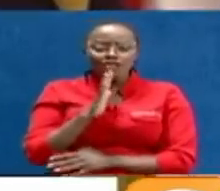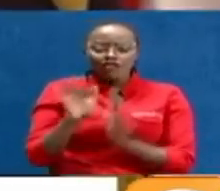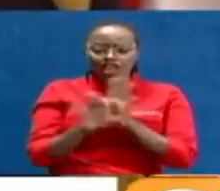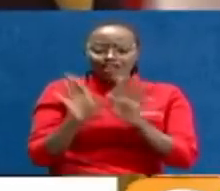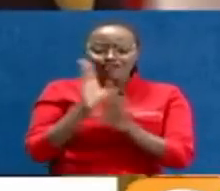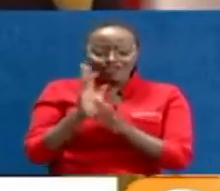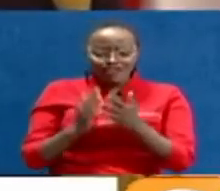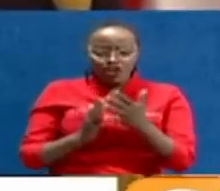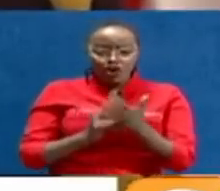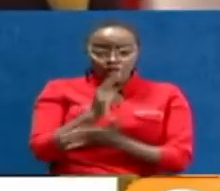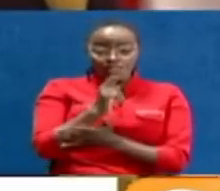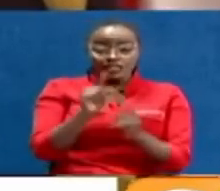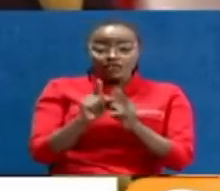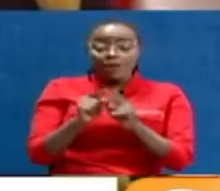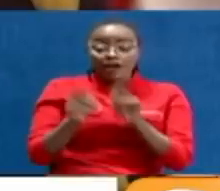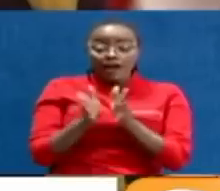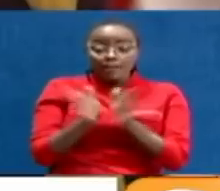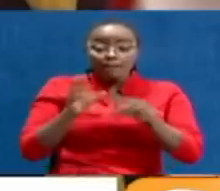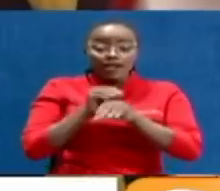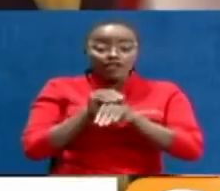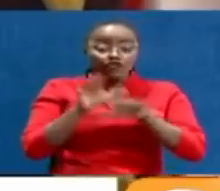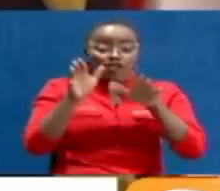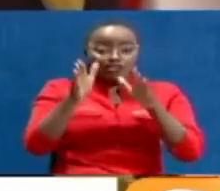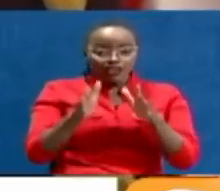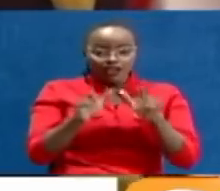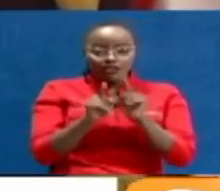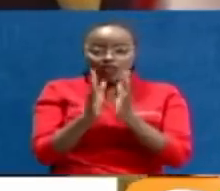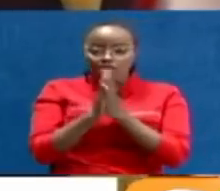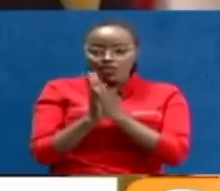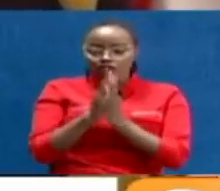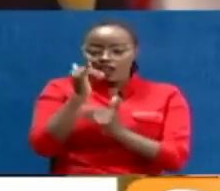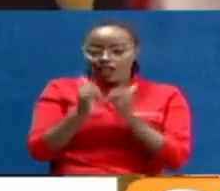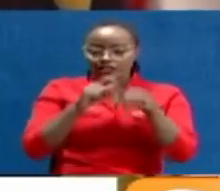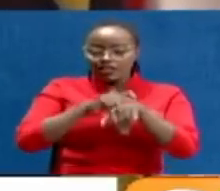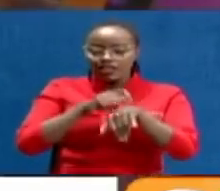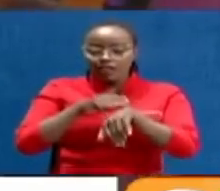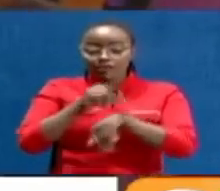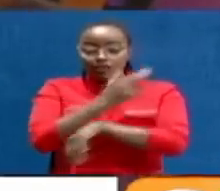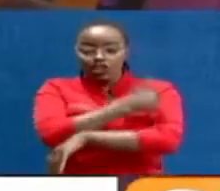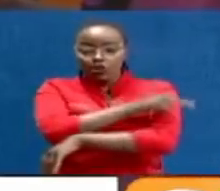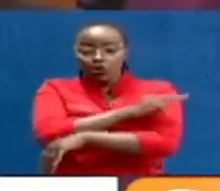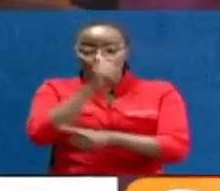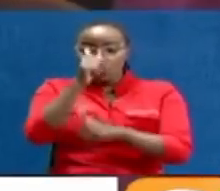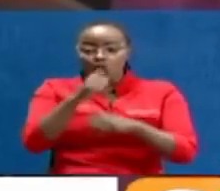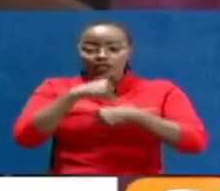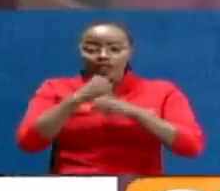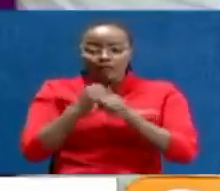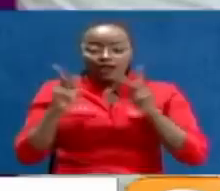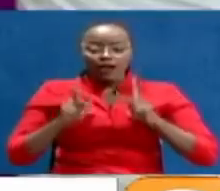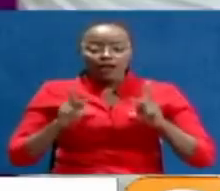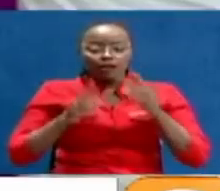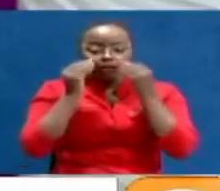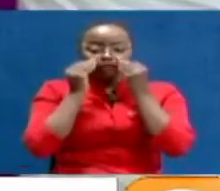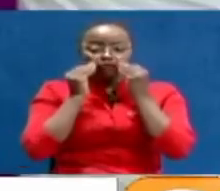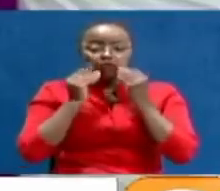but a key public influencer. It is, however, the narration of his last moments in hospital that moved the mourners.